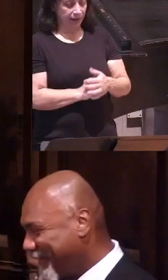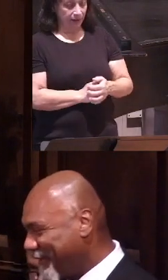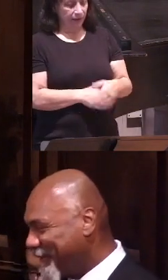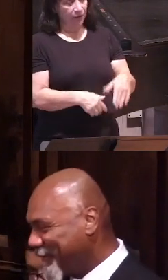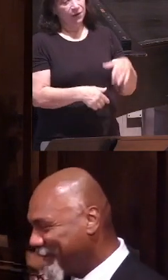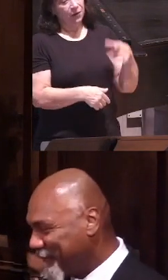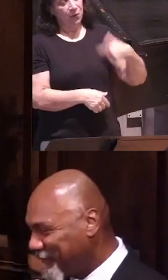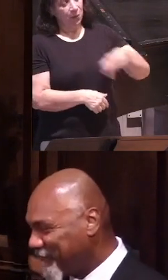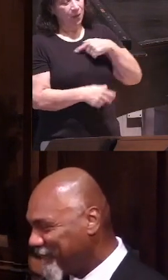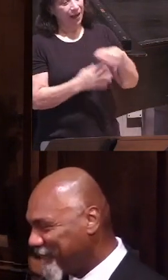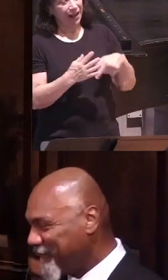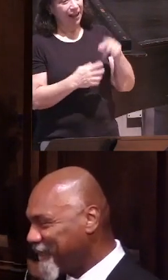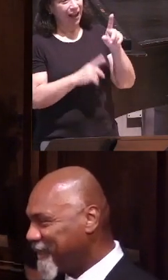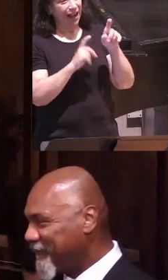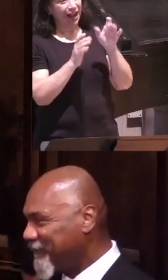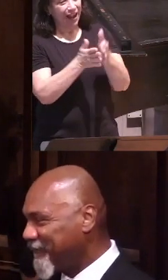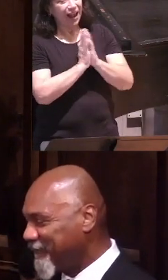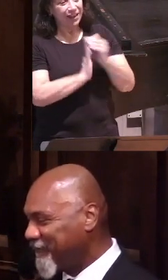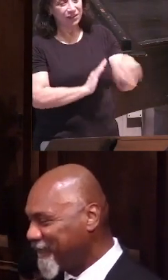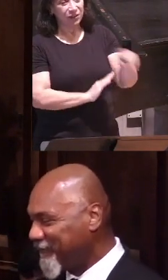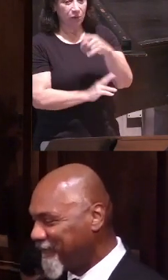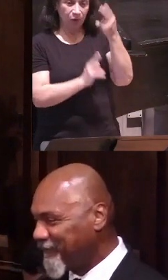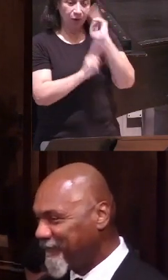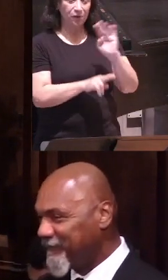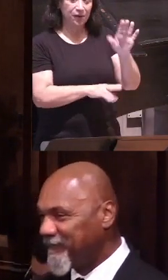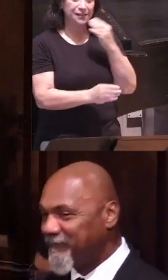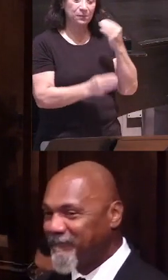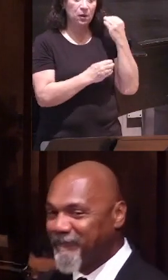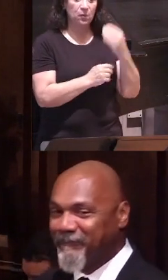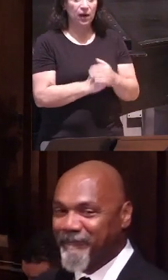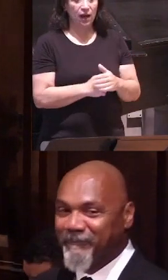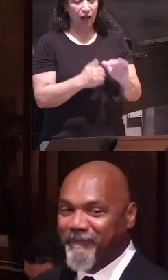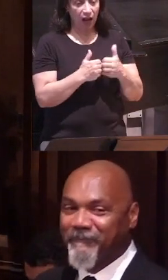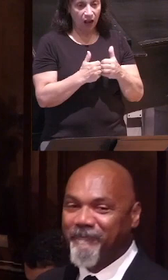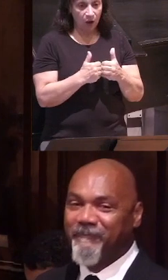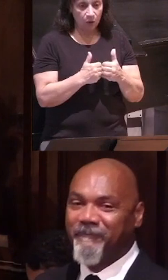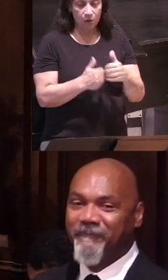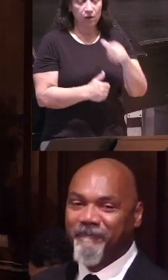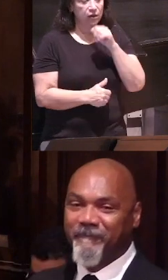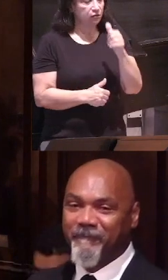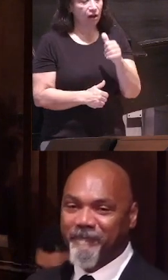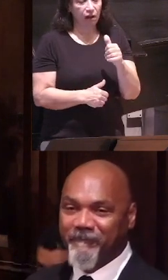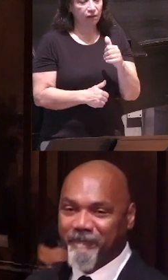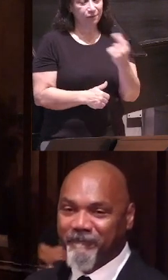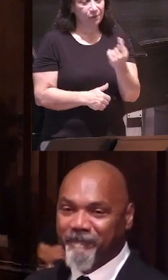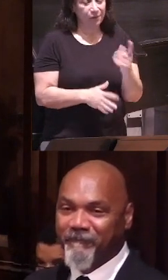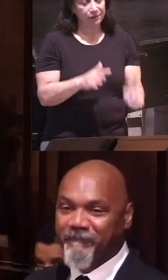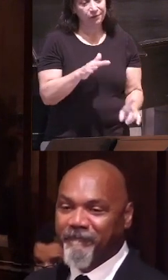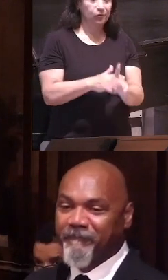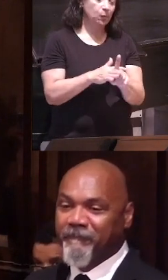ask you to honor his memory by not just showing up,